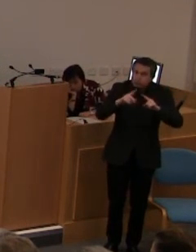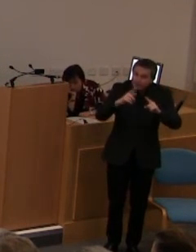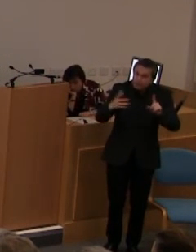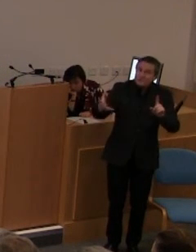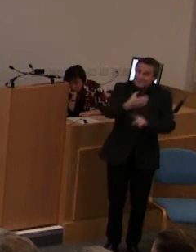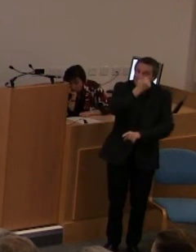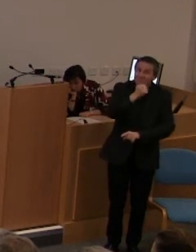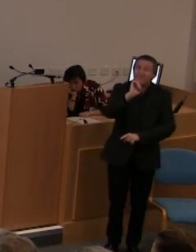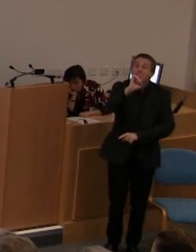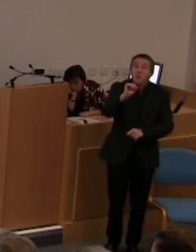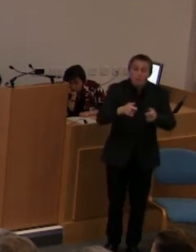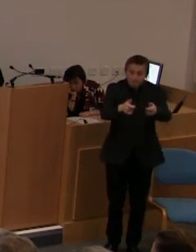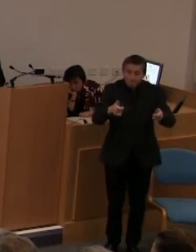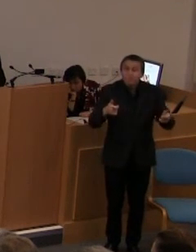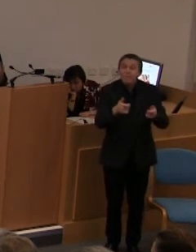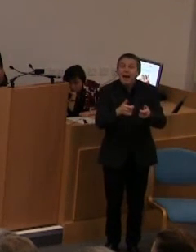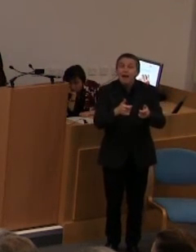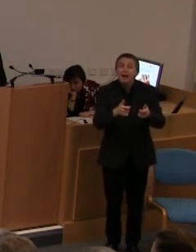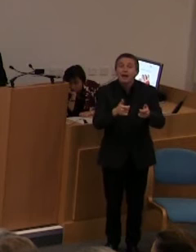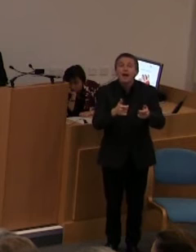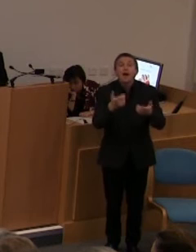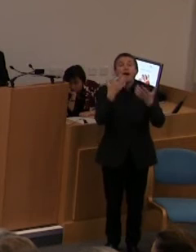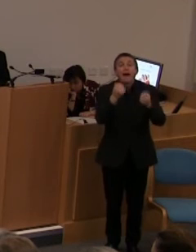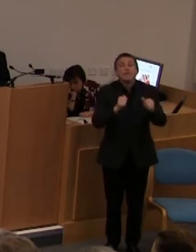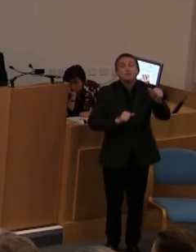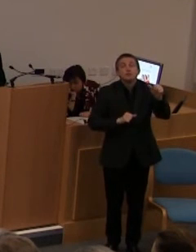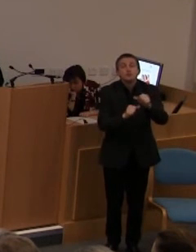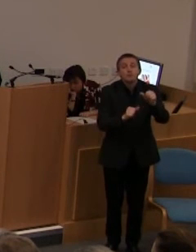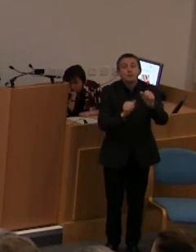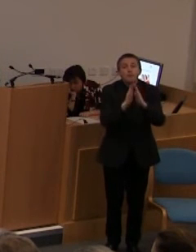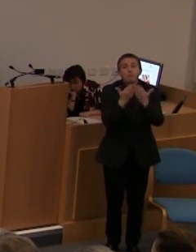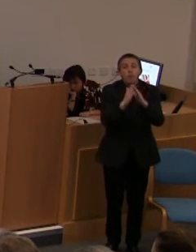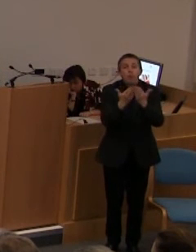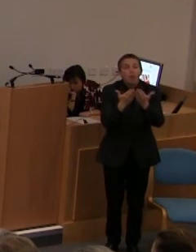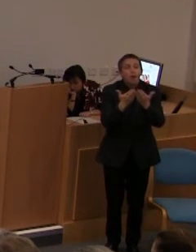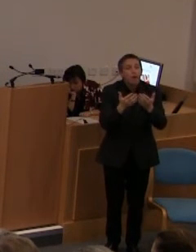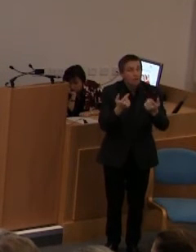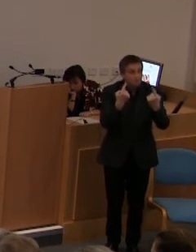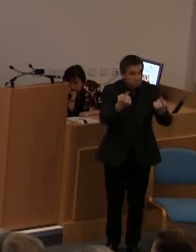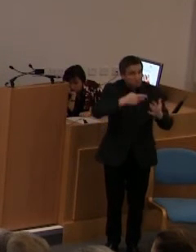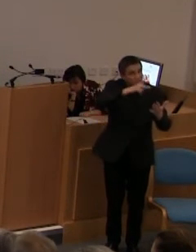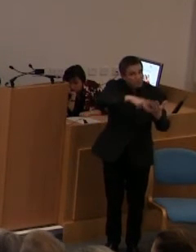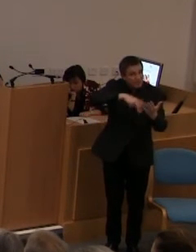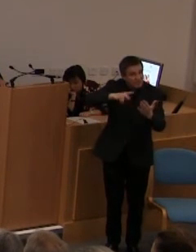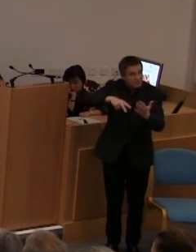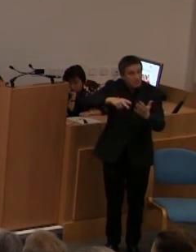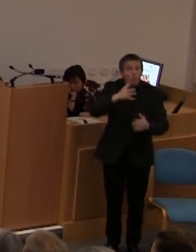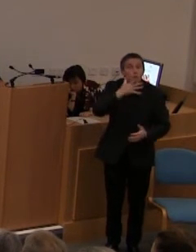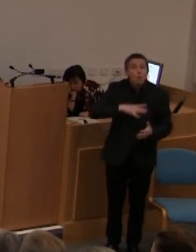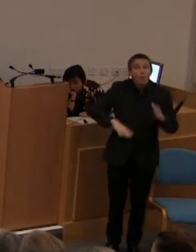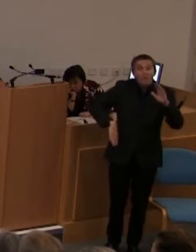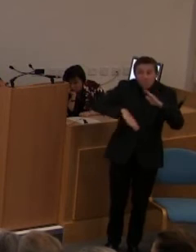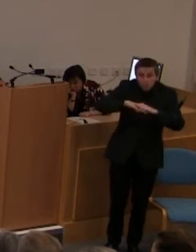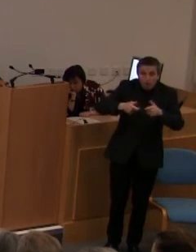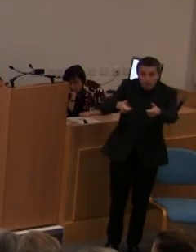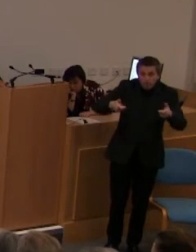pack, there is a summary booklet. I'd encourage you to read that. And the full strategy is on our